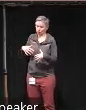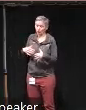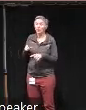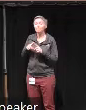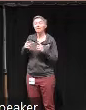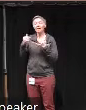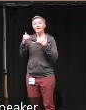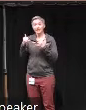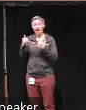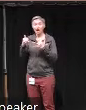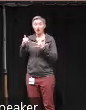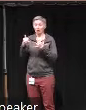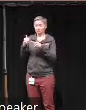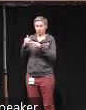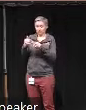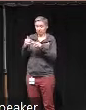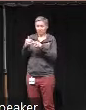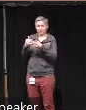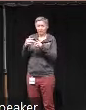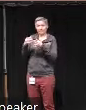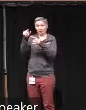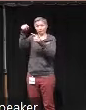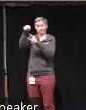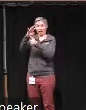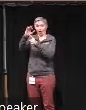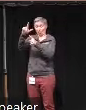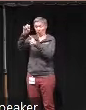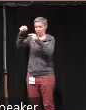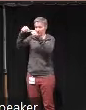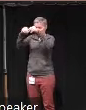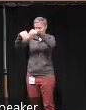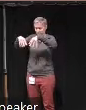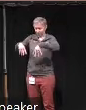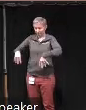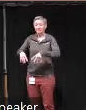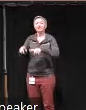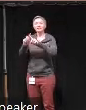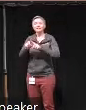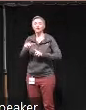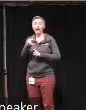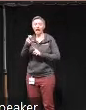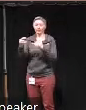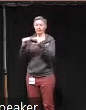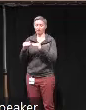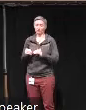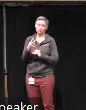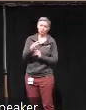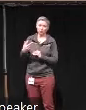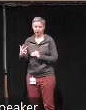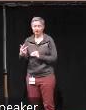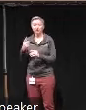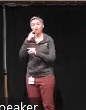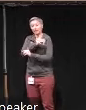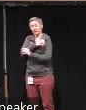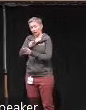have additional layers of administrative 2s and 3s clinically, as well